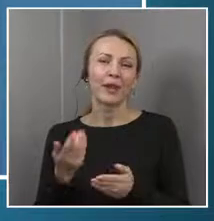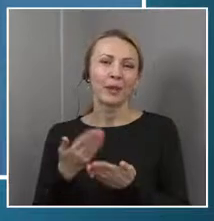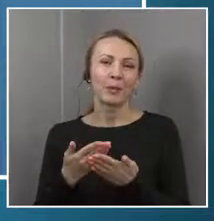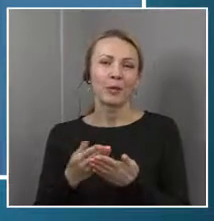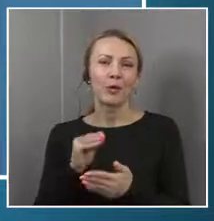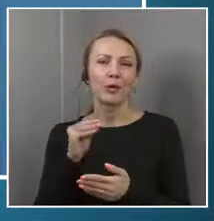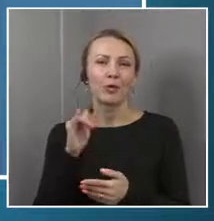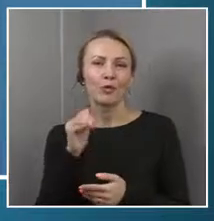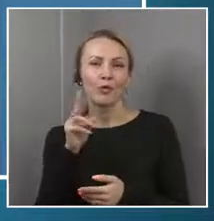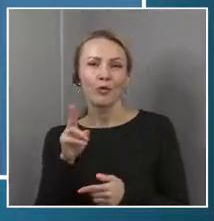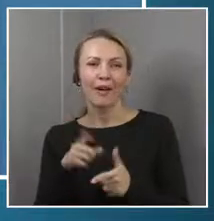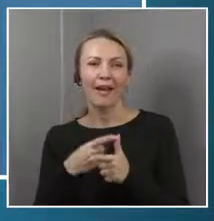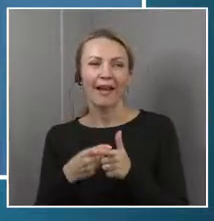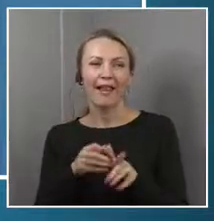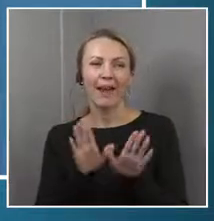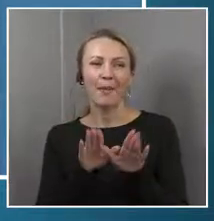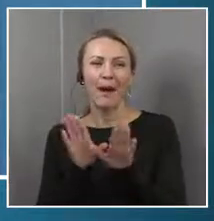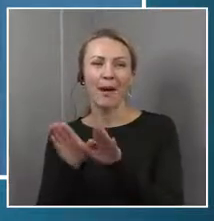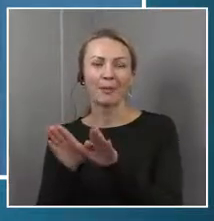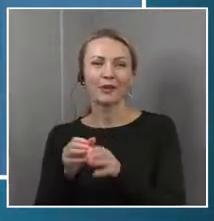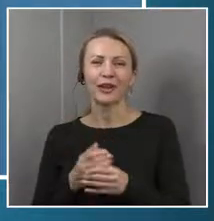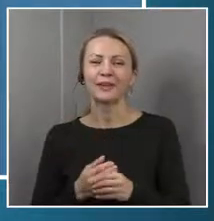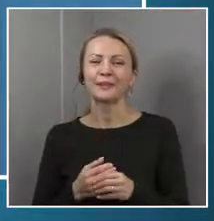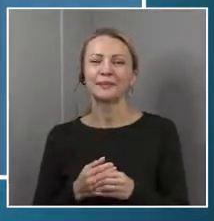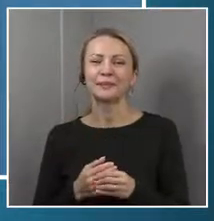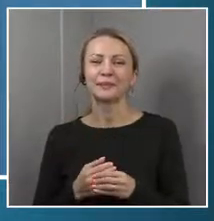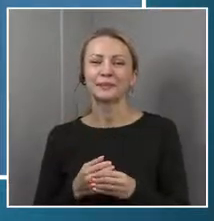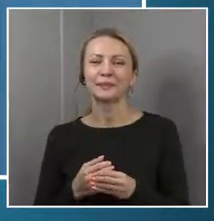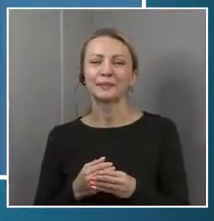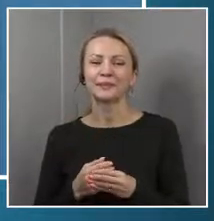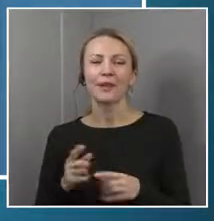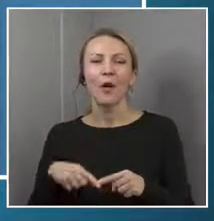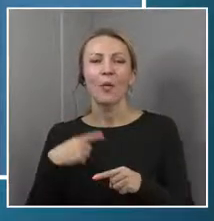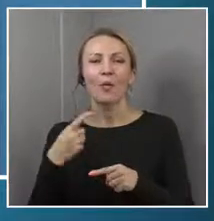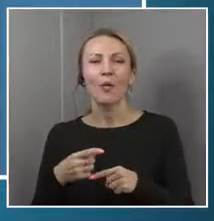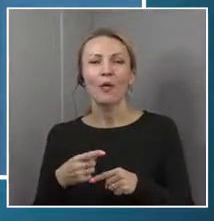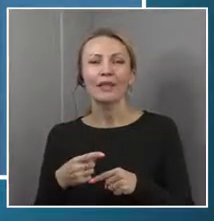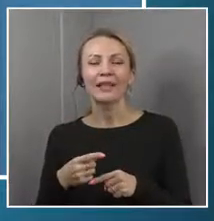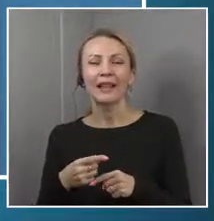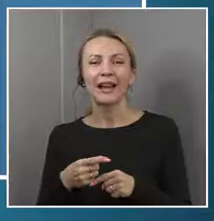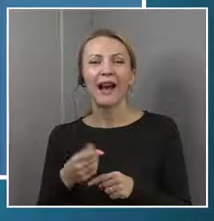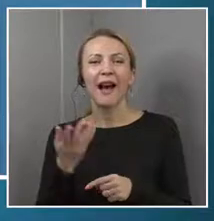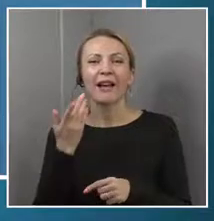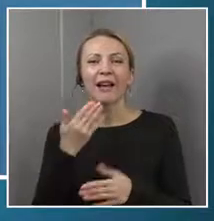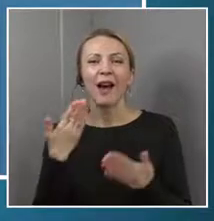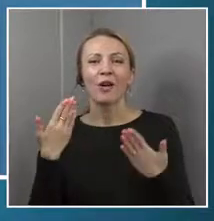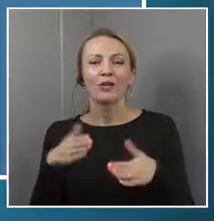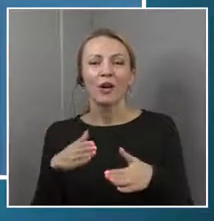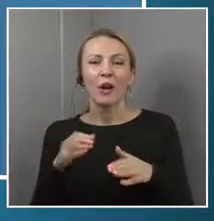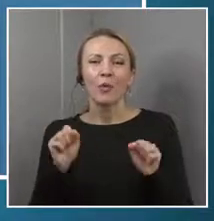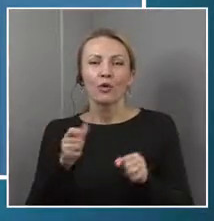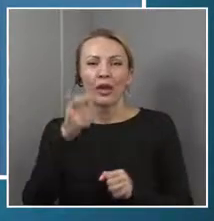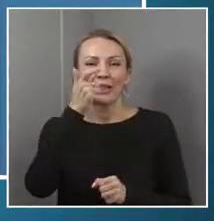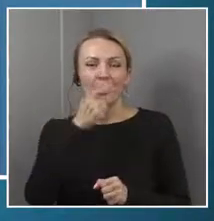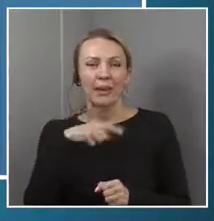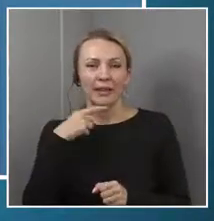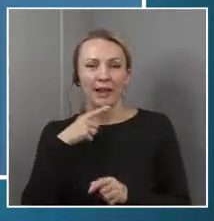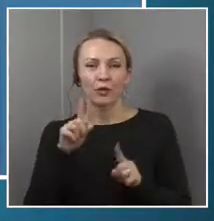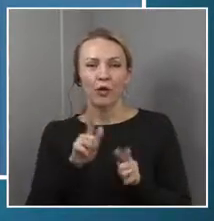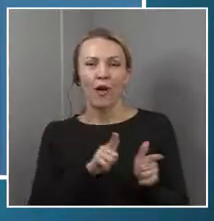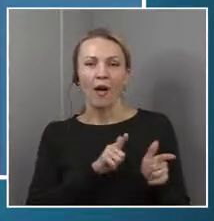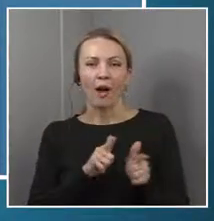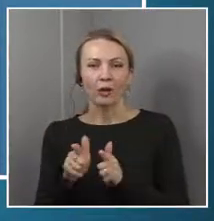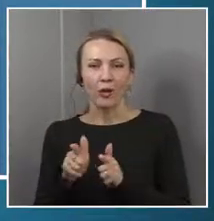collect is matchboxes, or maybe bugs, or butterflies. But